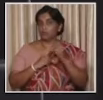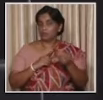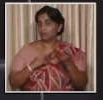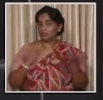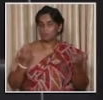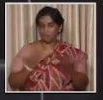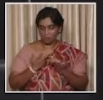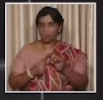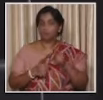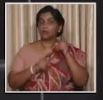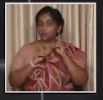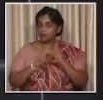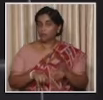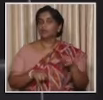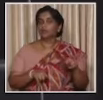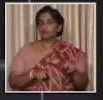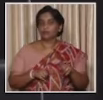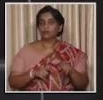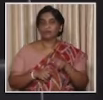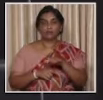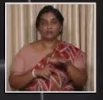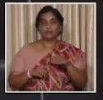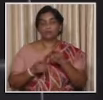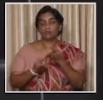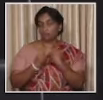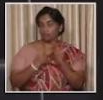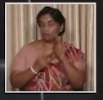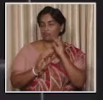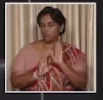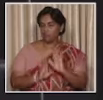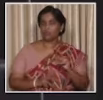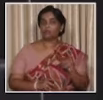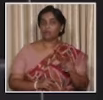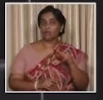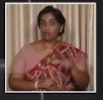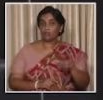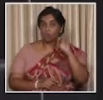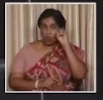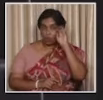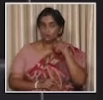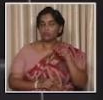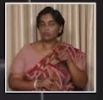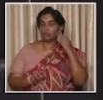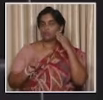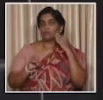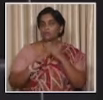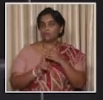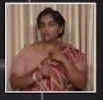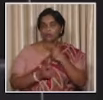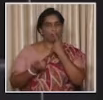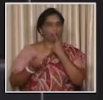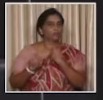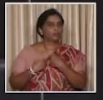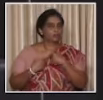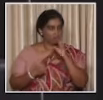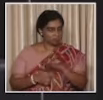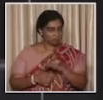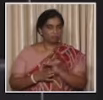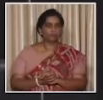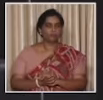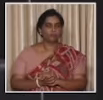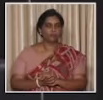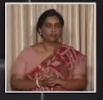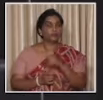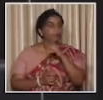checked. But this was brought to my notice only this morning. So I have been talking, but then the other issue is about the heather